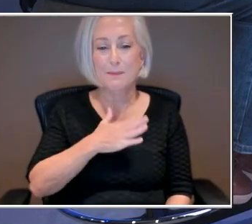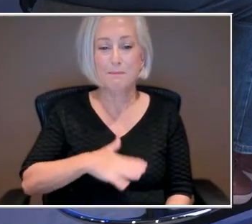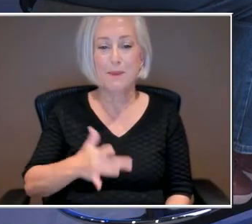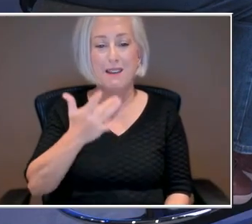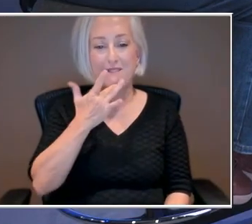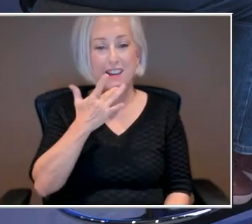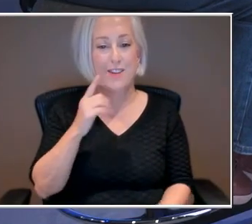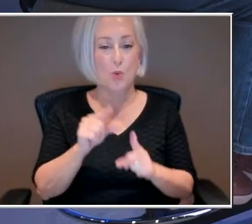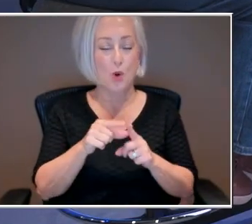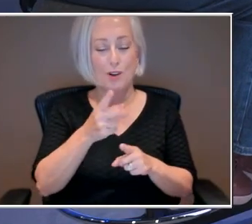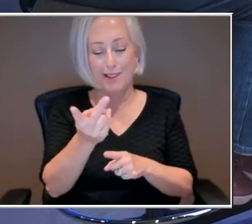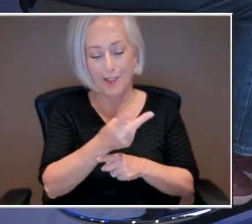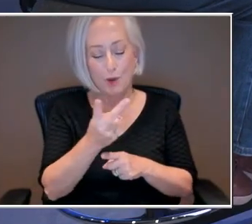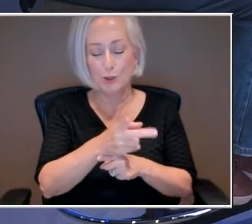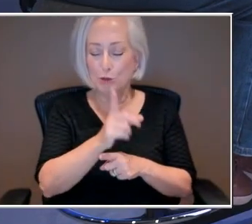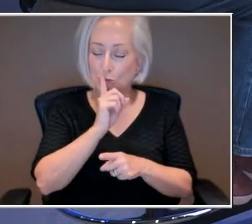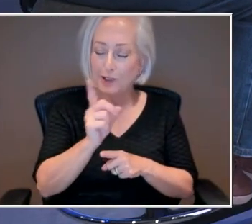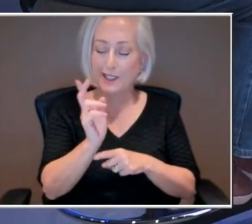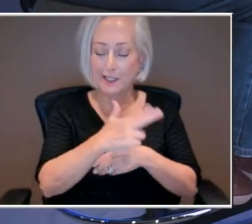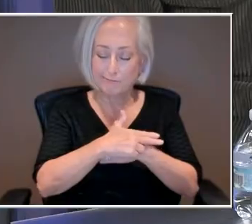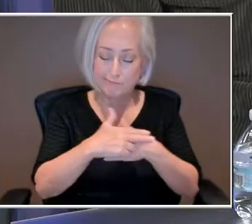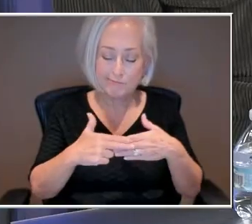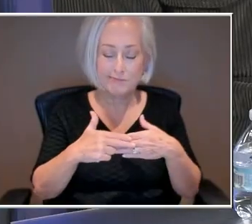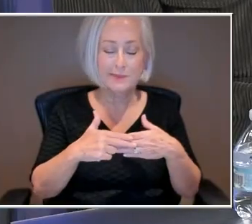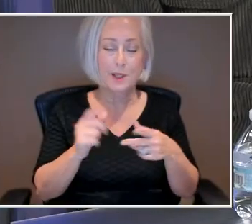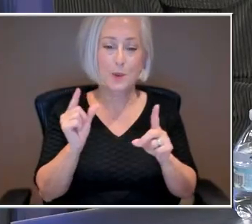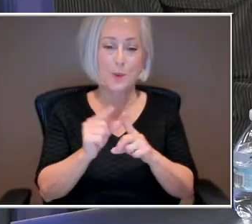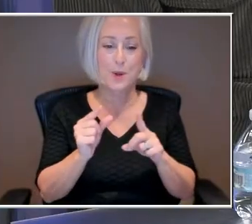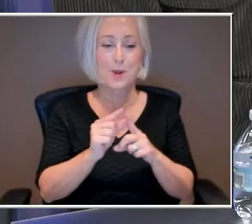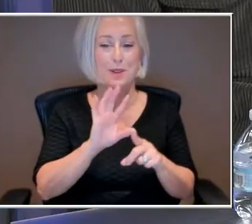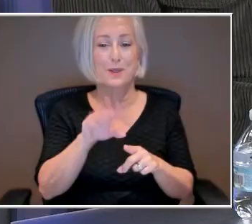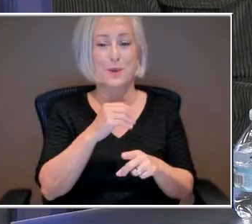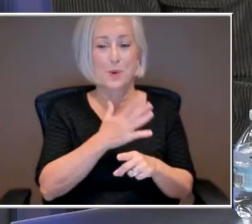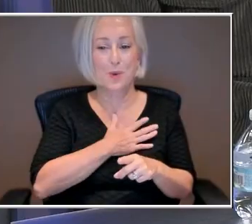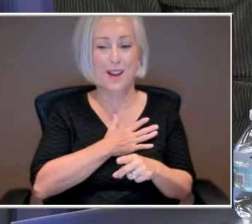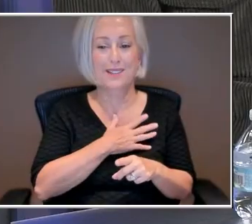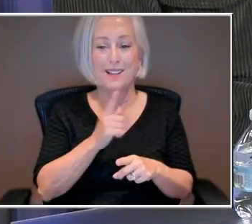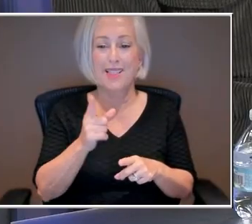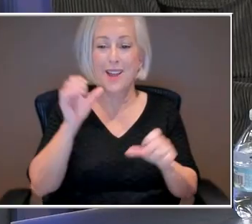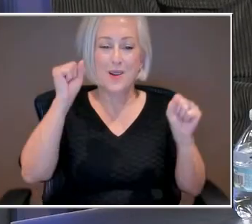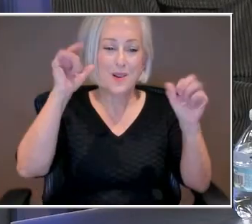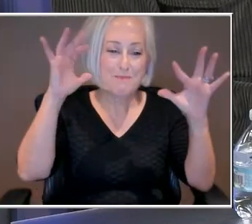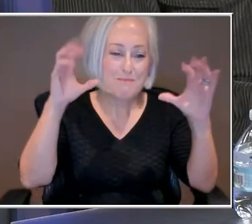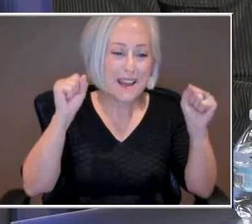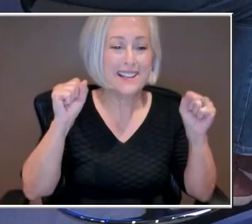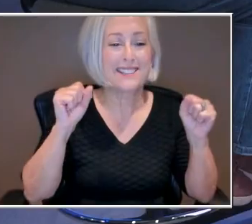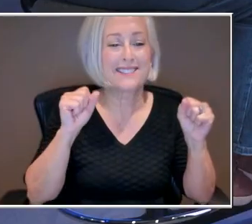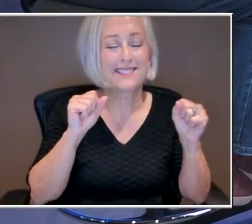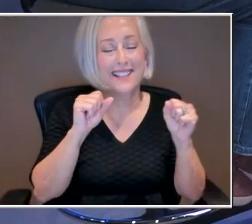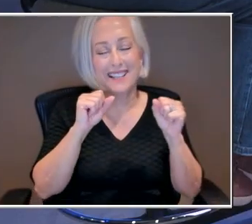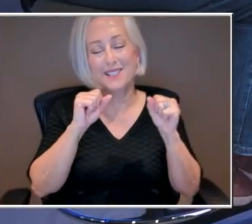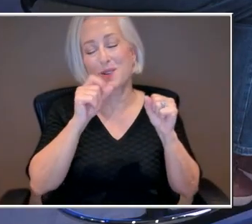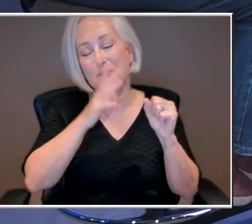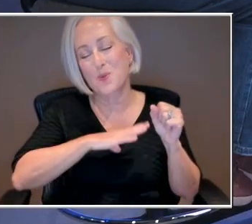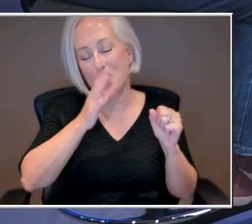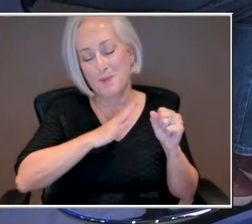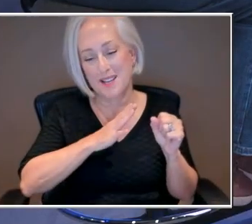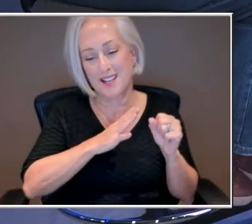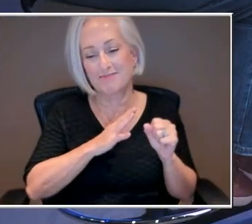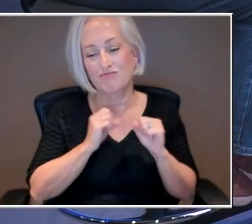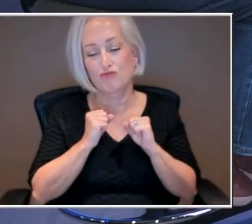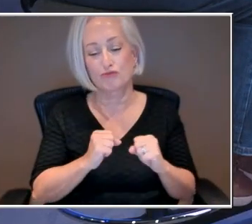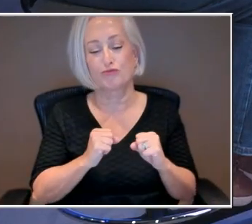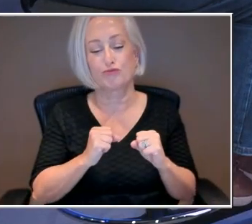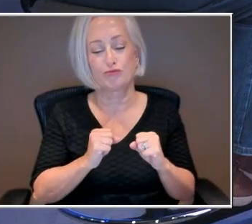want everyone to know how amazing and stoic you ladies are. I don't think I